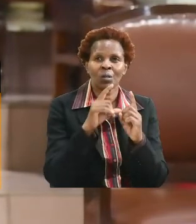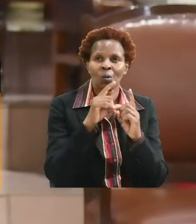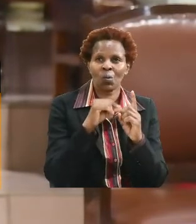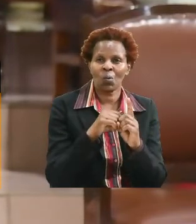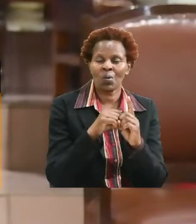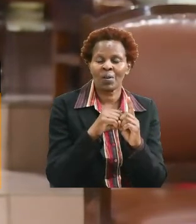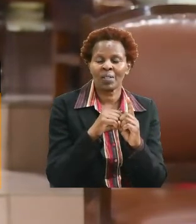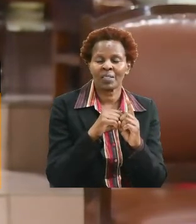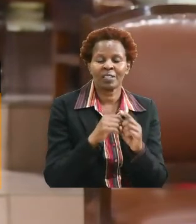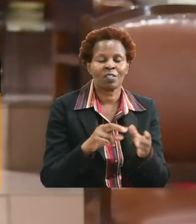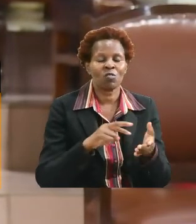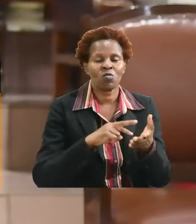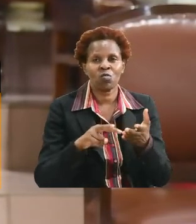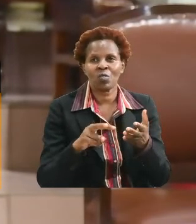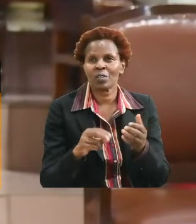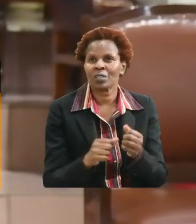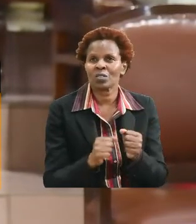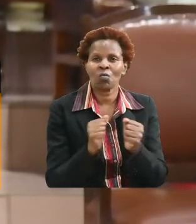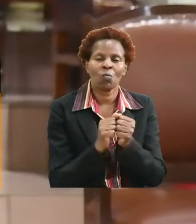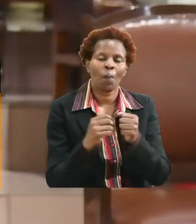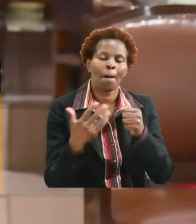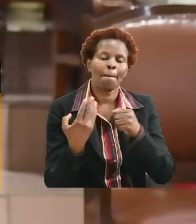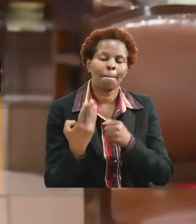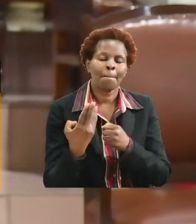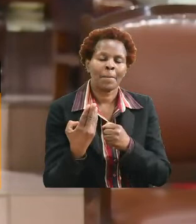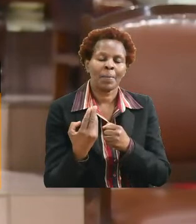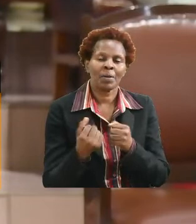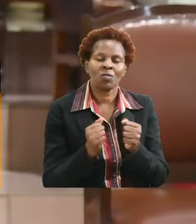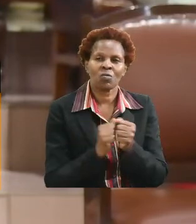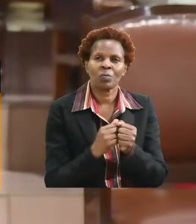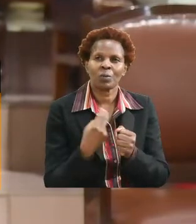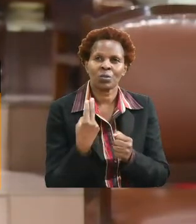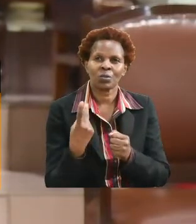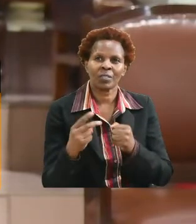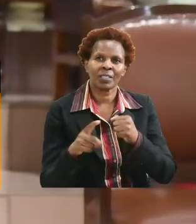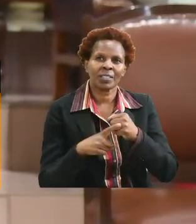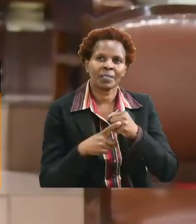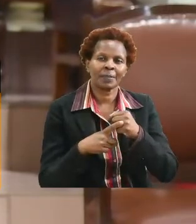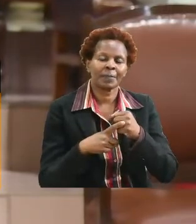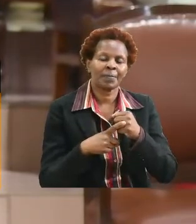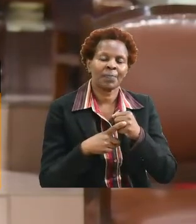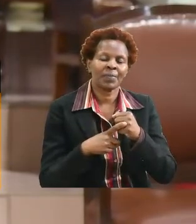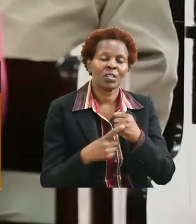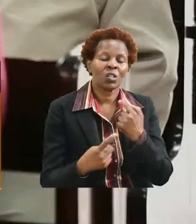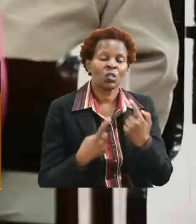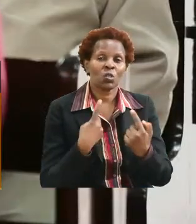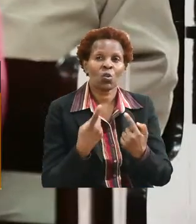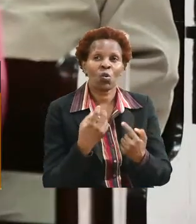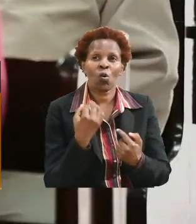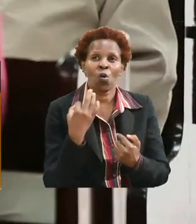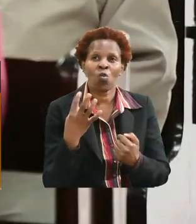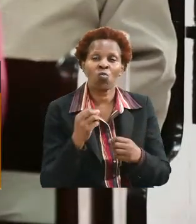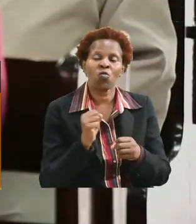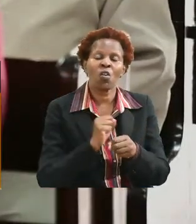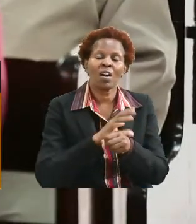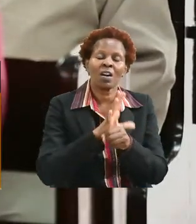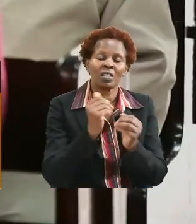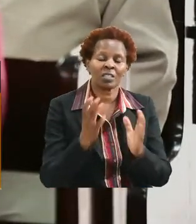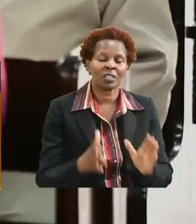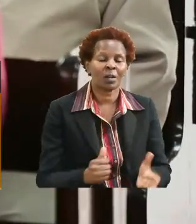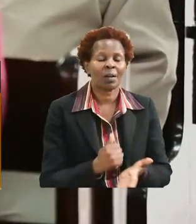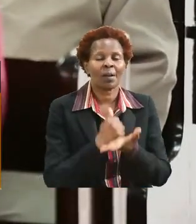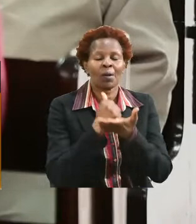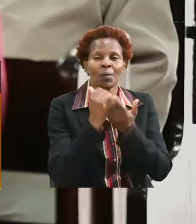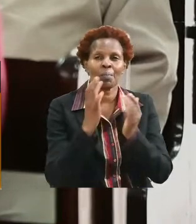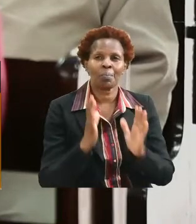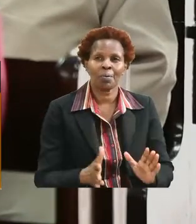in verse 14 and verse 26, verse 16 and verse 26, it talks of a counselor, a helper,